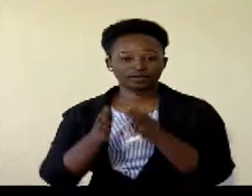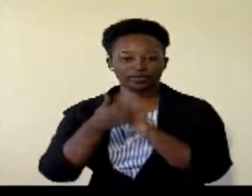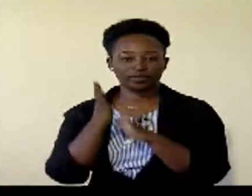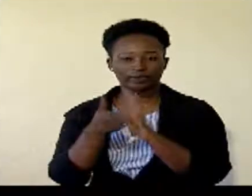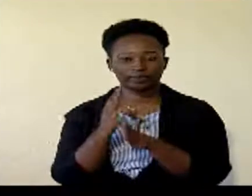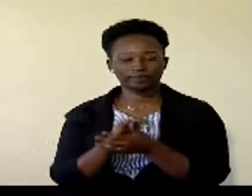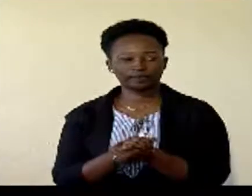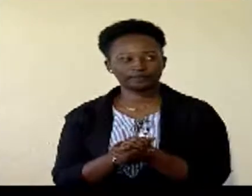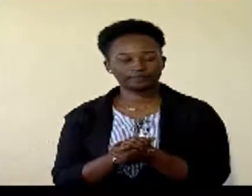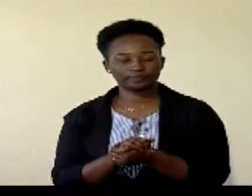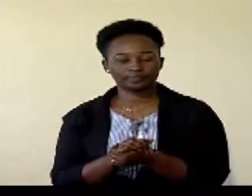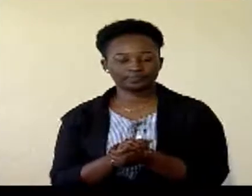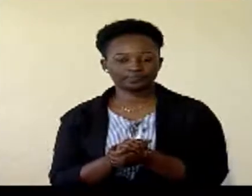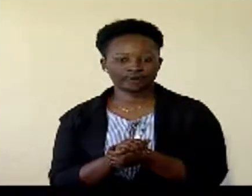quickly,